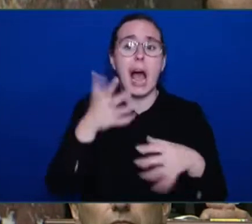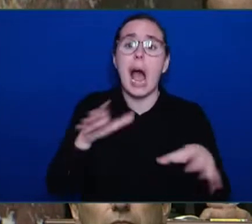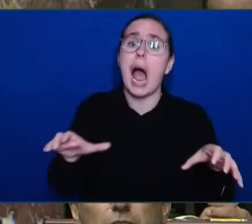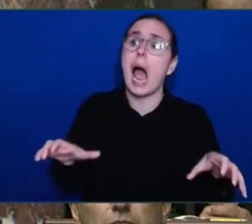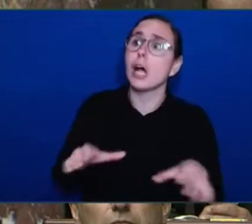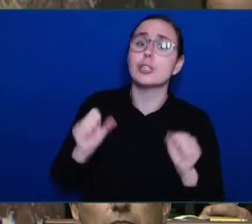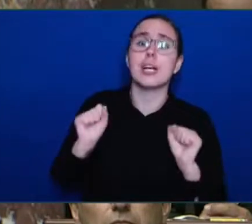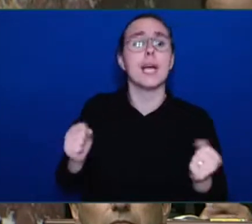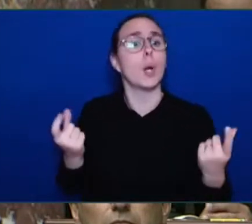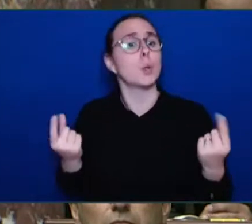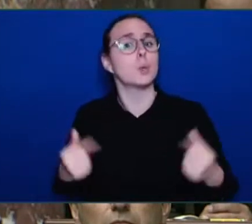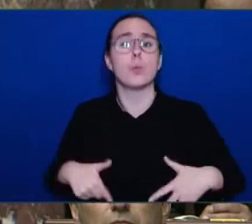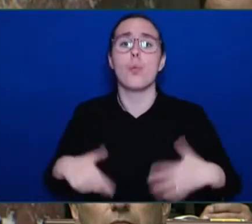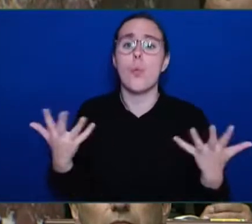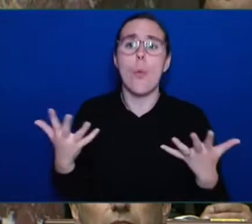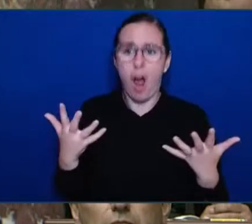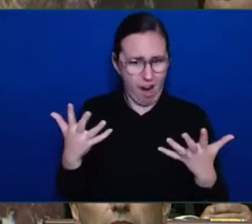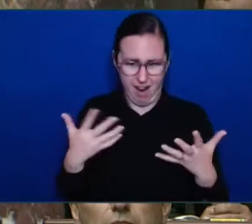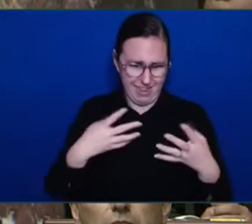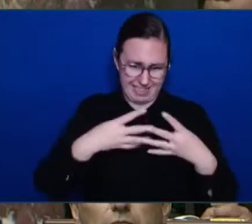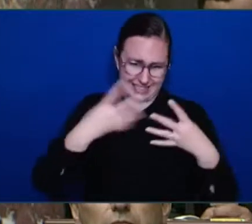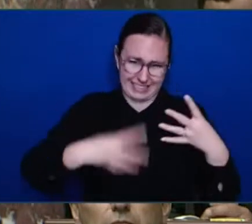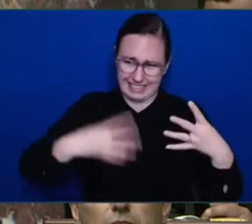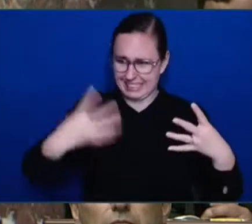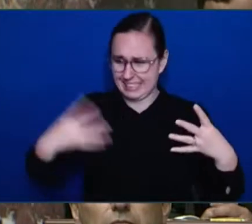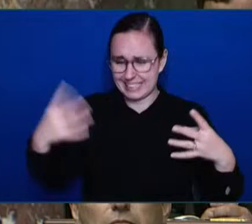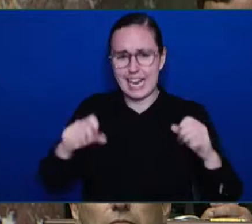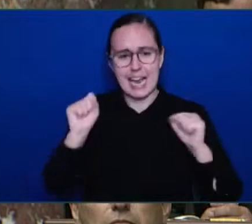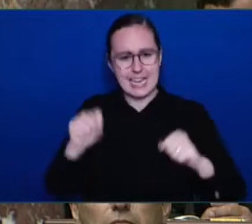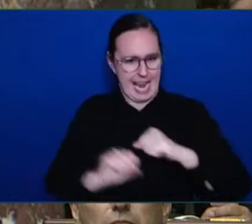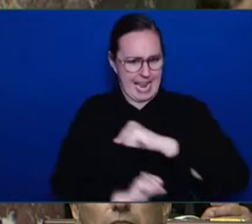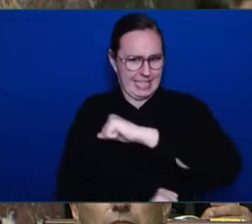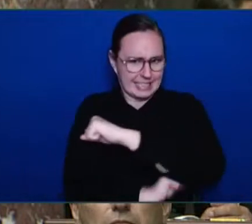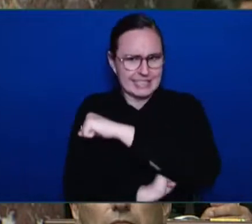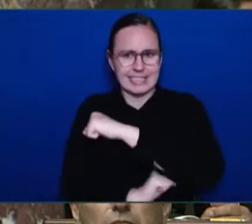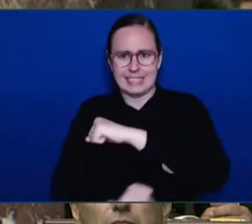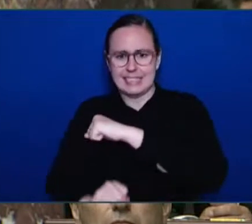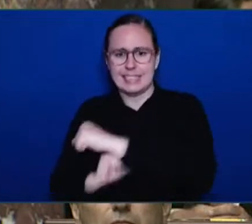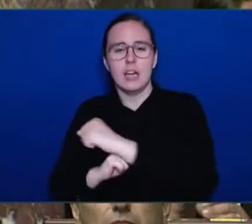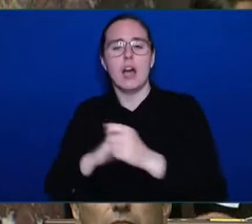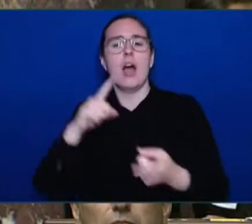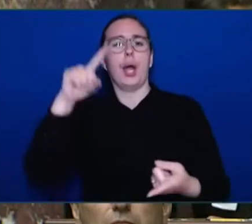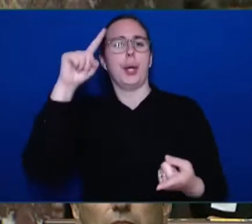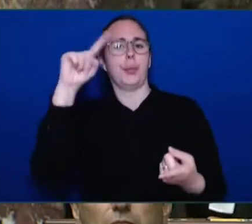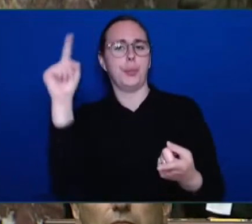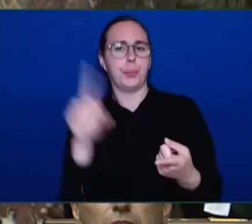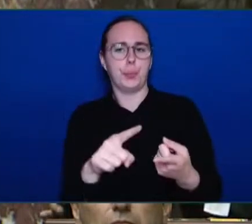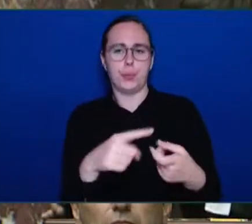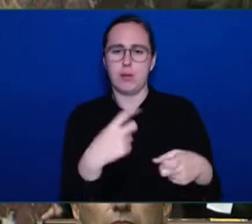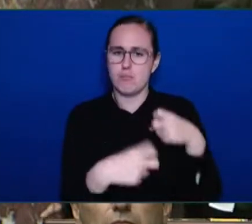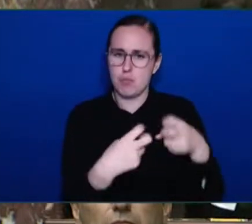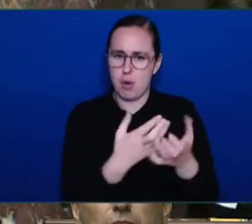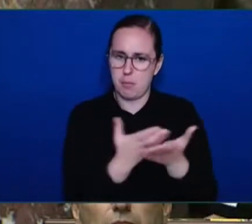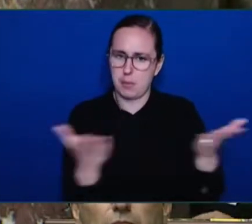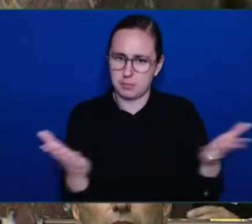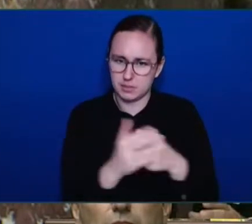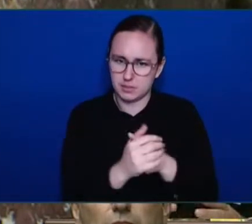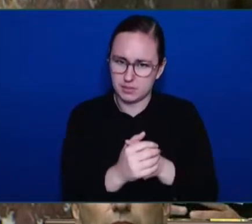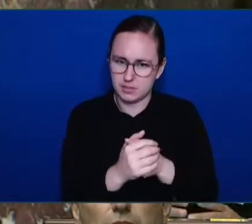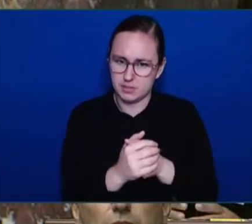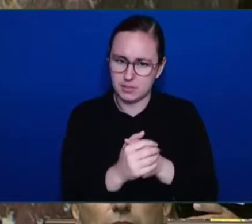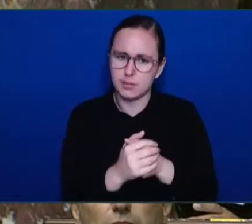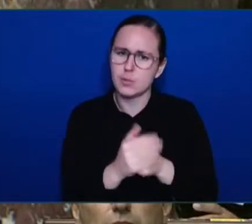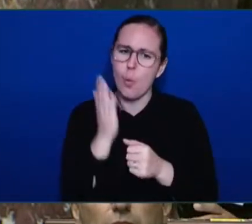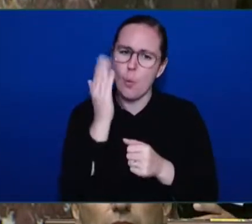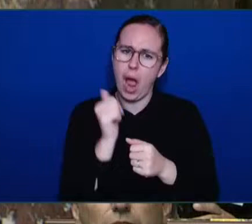arresting and enforcing the law, as the members would seem to suggest is the way to go, is a sufficient. It's a necessary, Mr. Speaker,